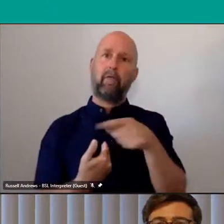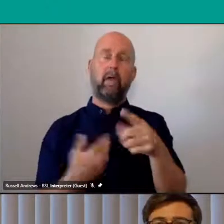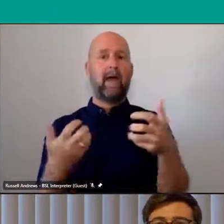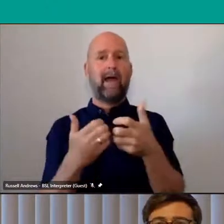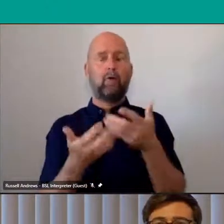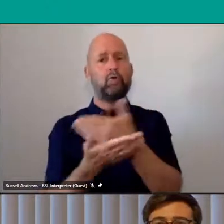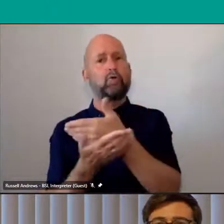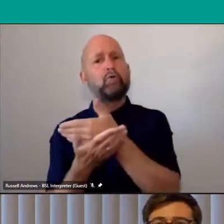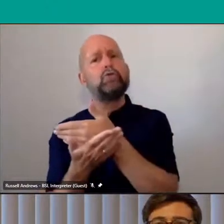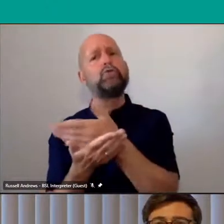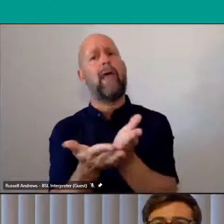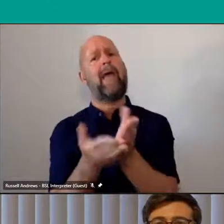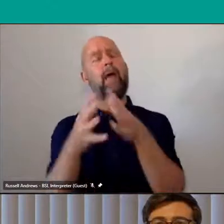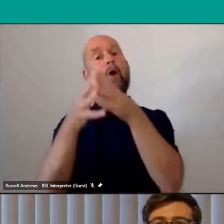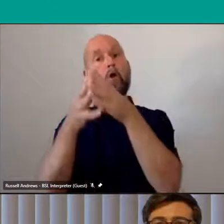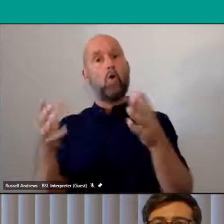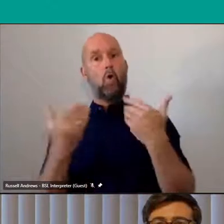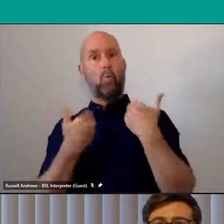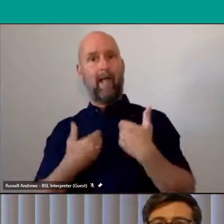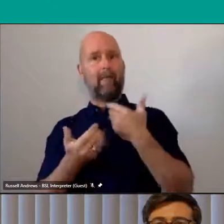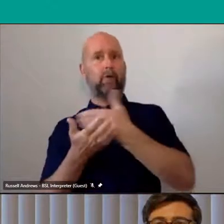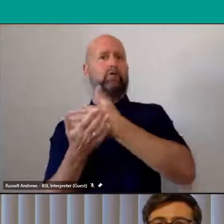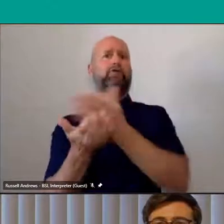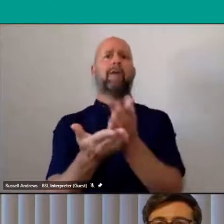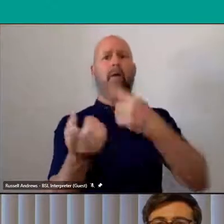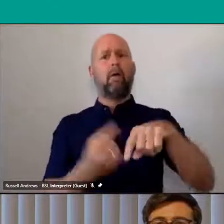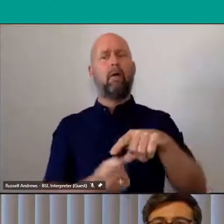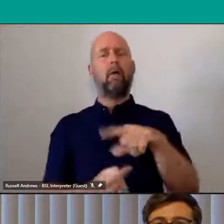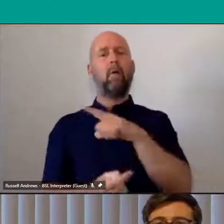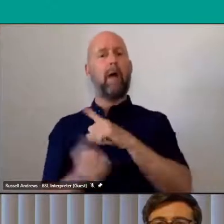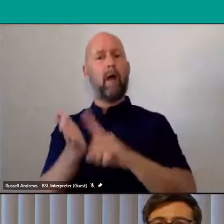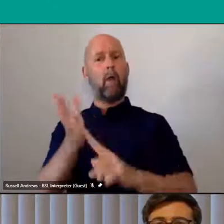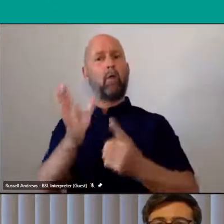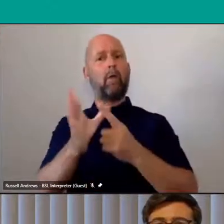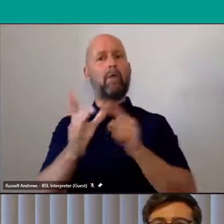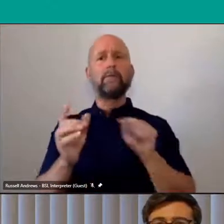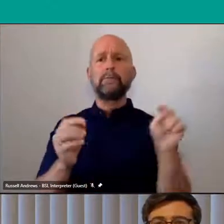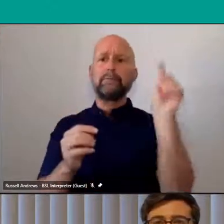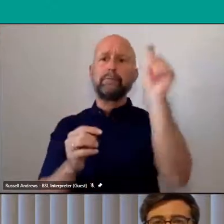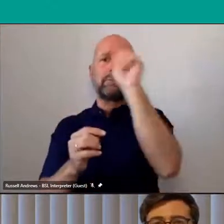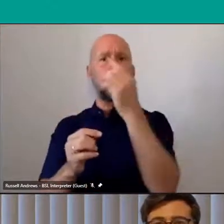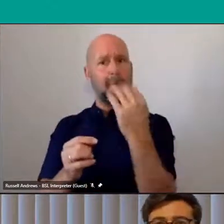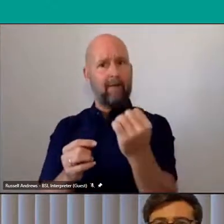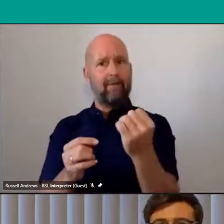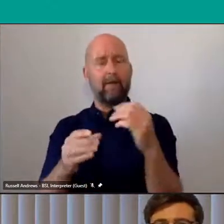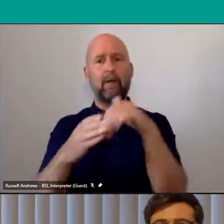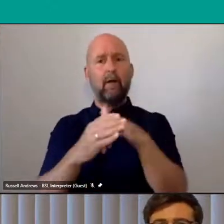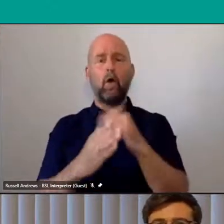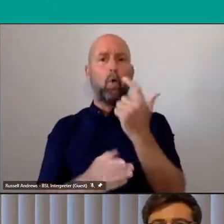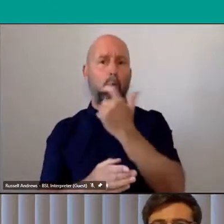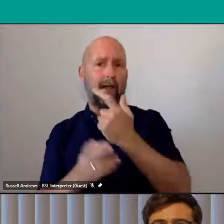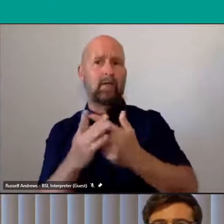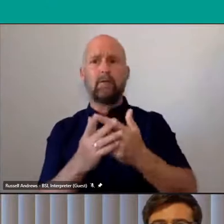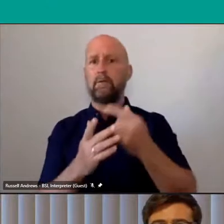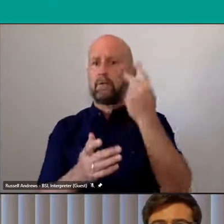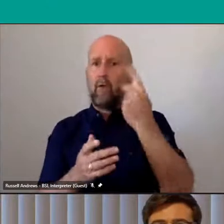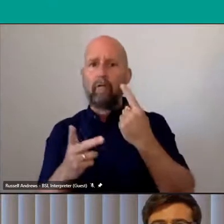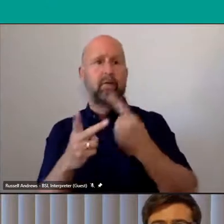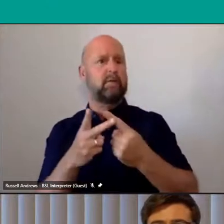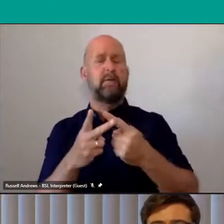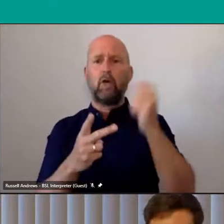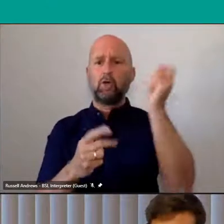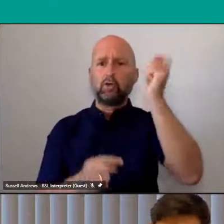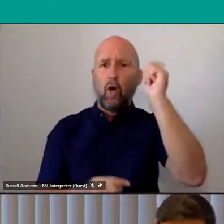sharing it across the community. And here we already have local authorities across the city region, including Wigan, Salford, Stockport, that are